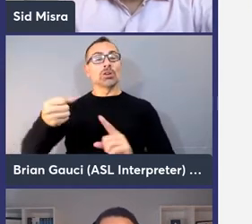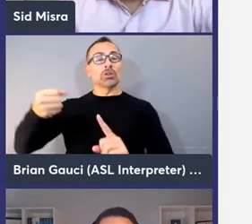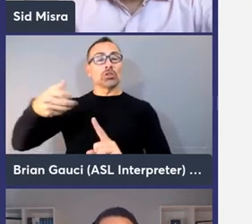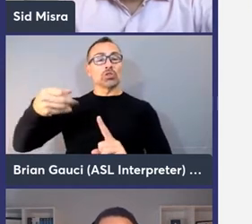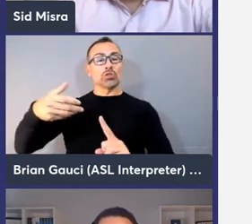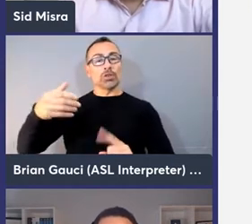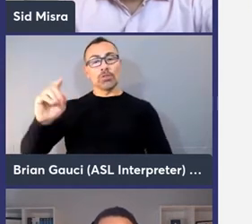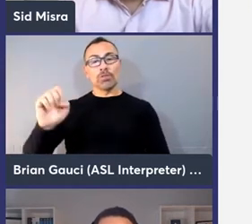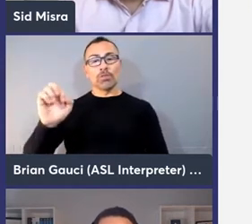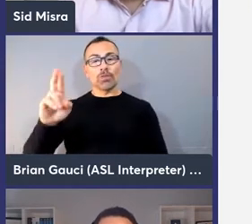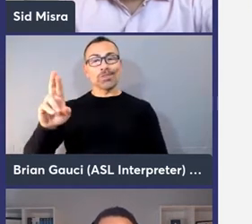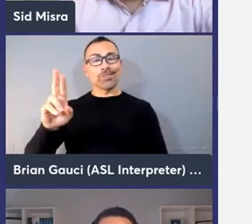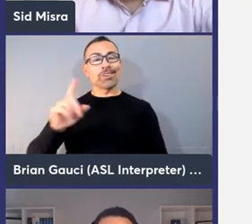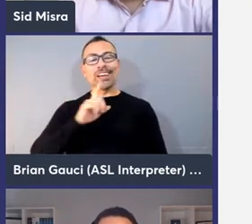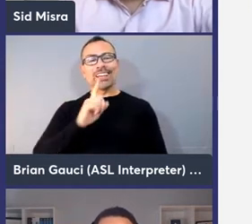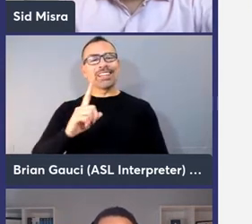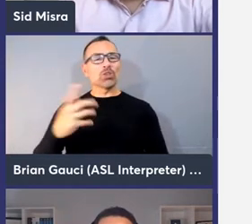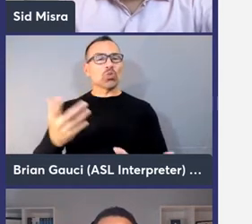the cache.